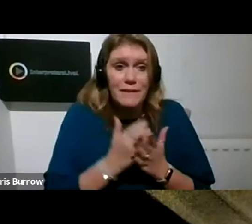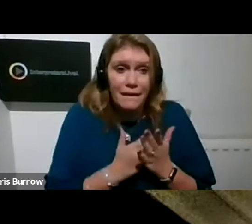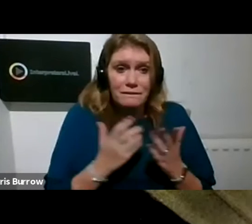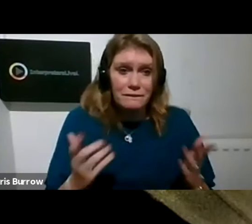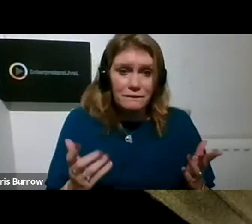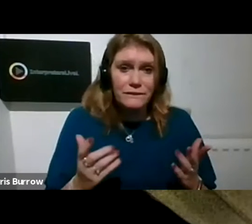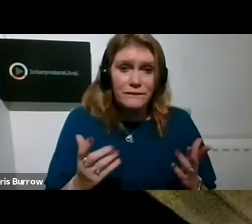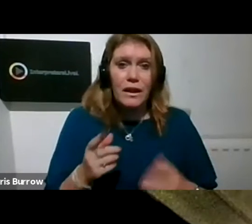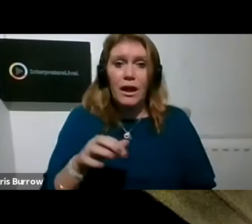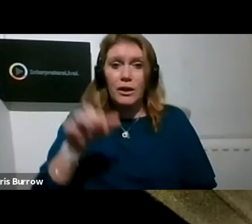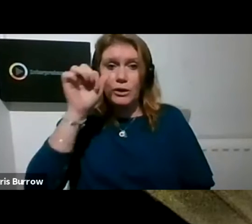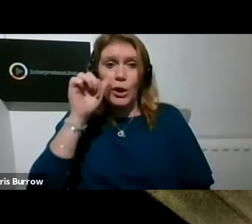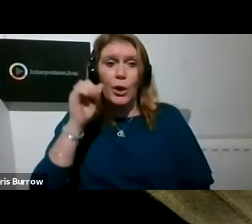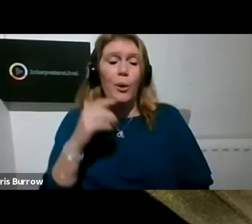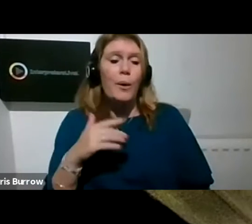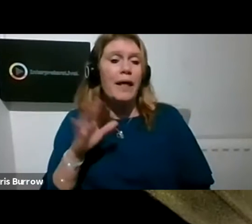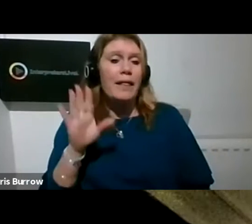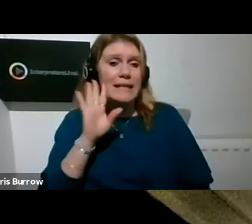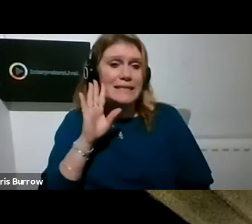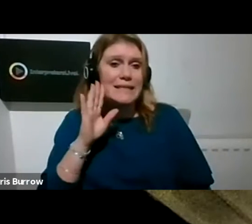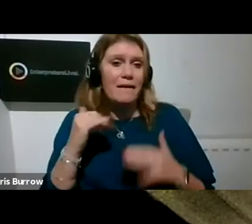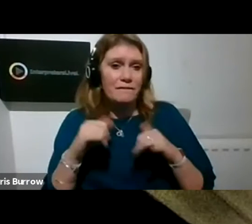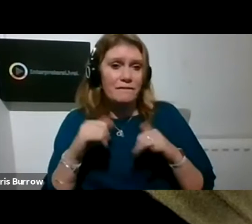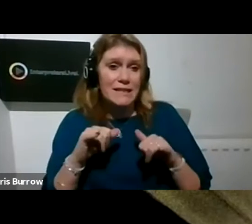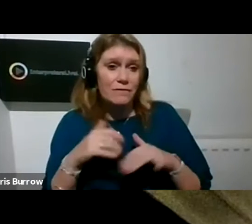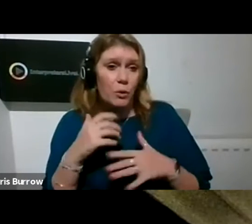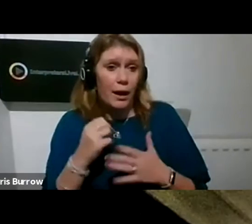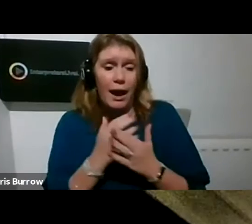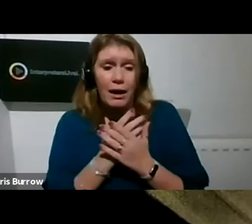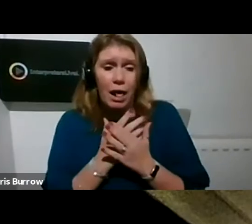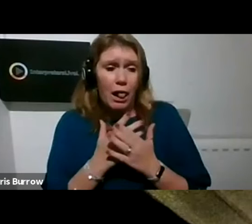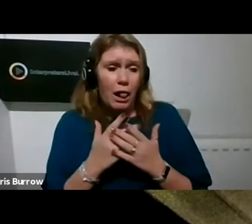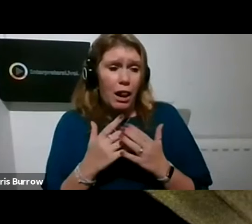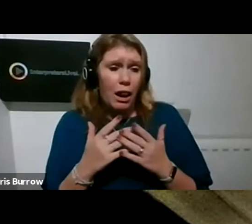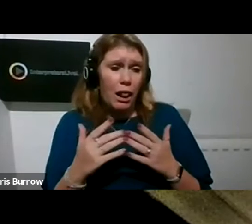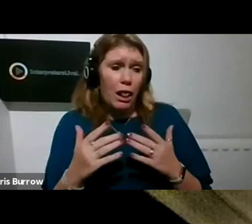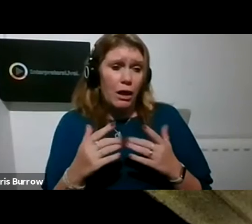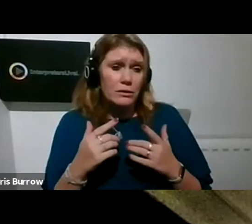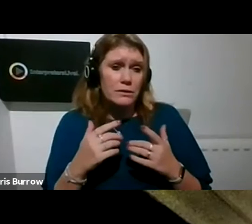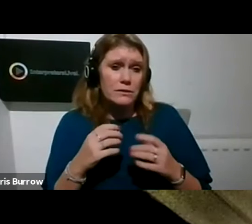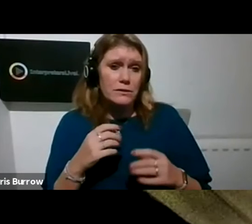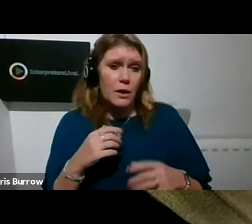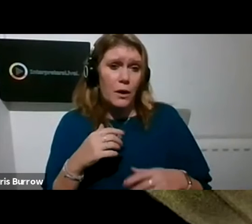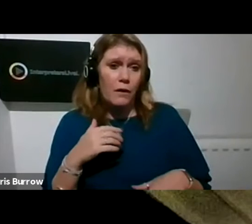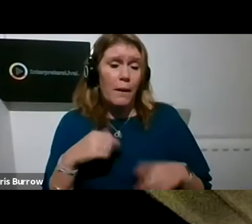Sound Festival earlier in the year. Do you want to tell us a bit about its journey as a project?